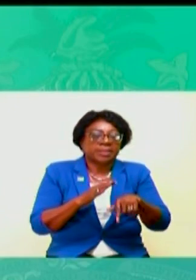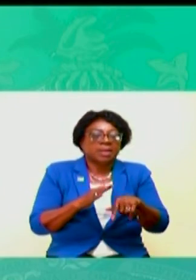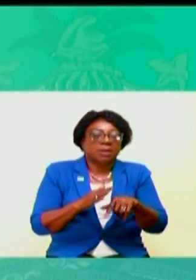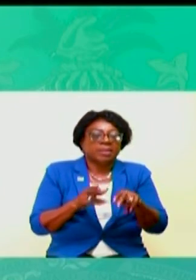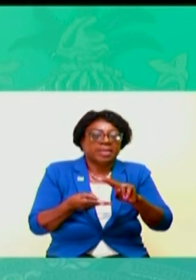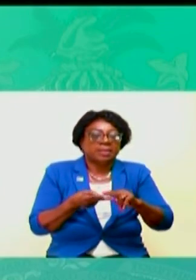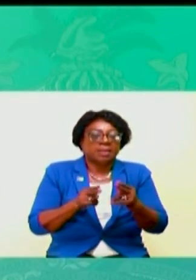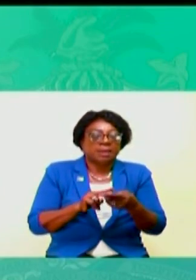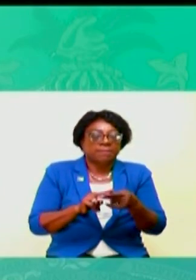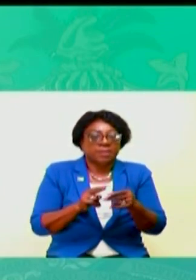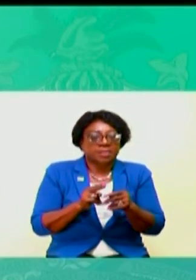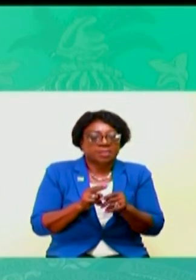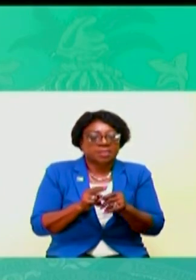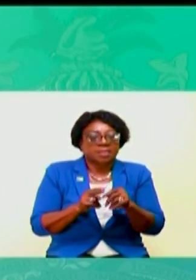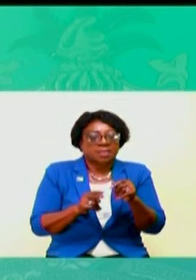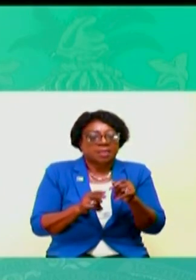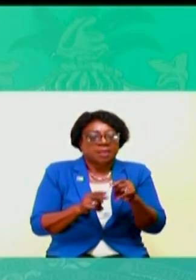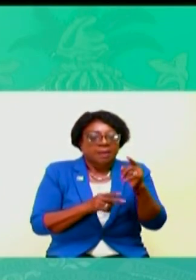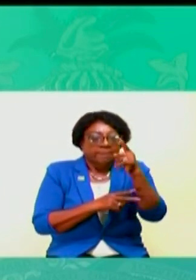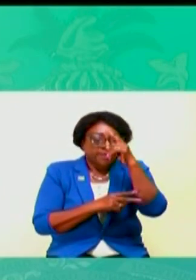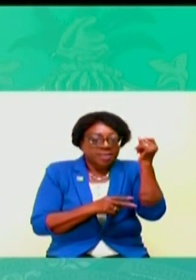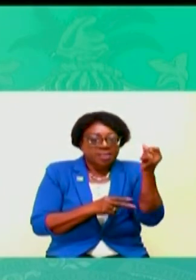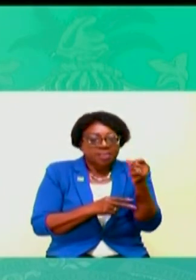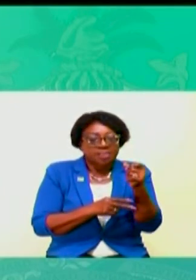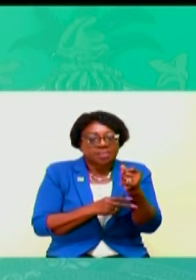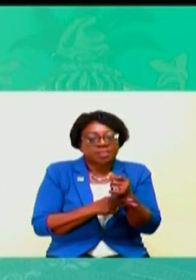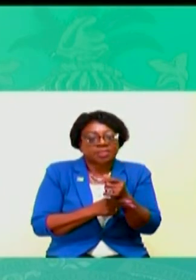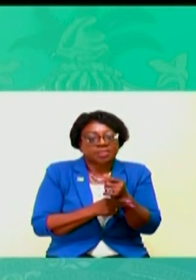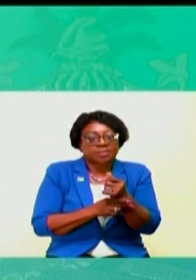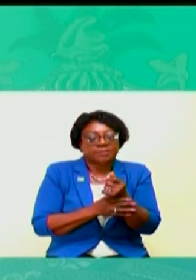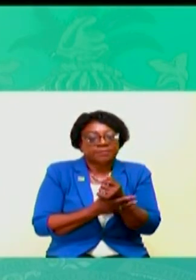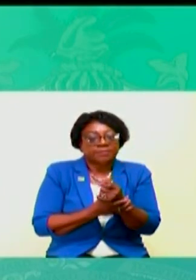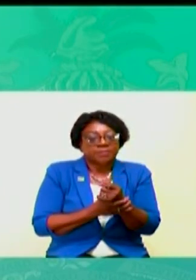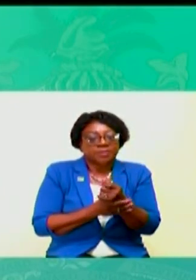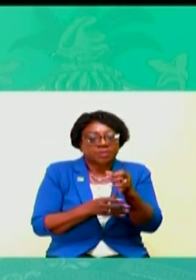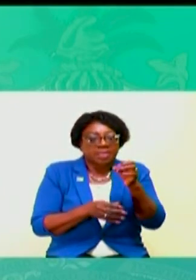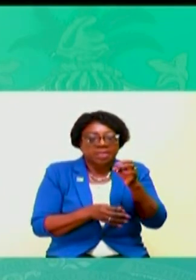numbers. Because grits is grocery and money buy land.